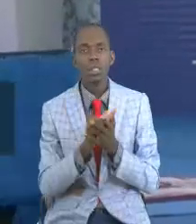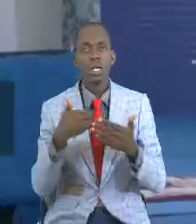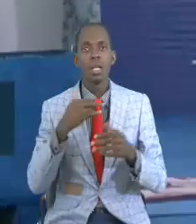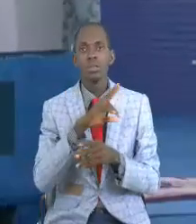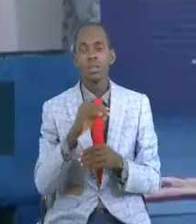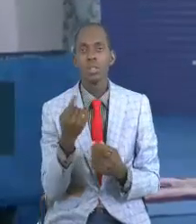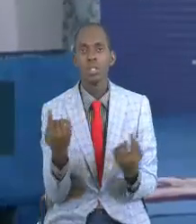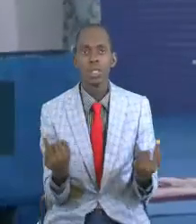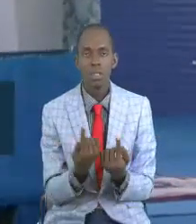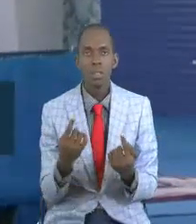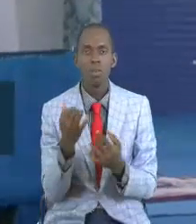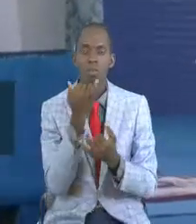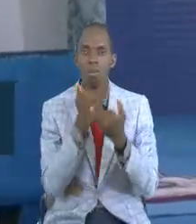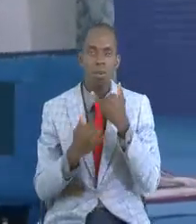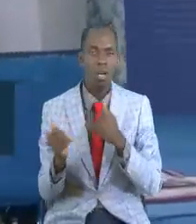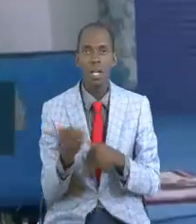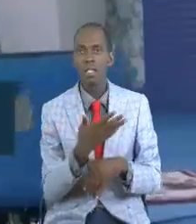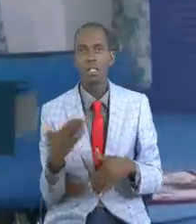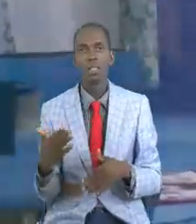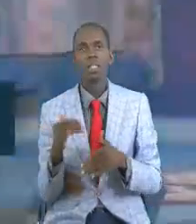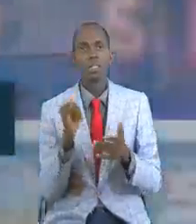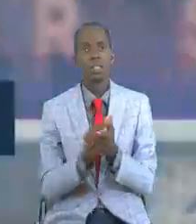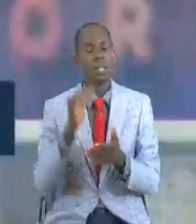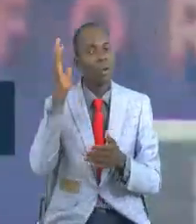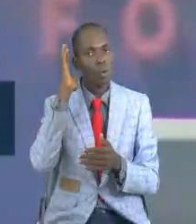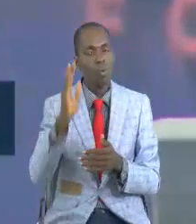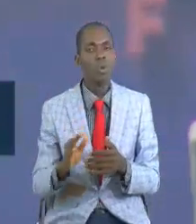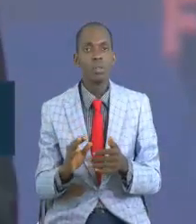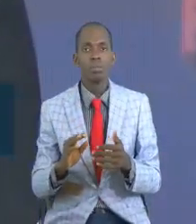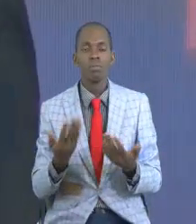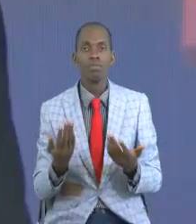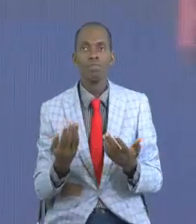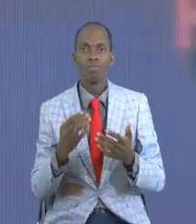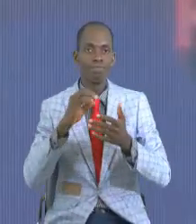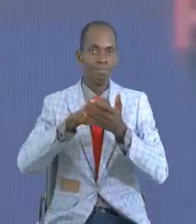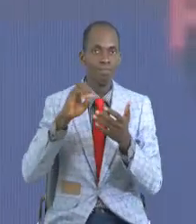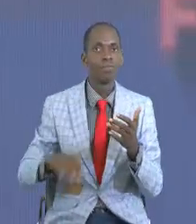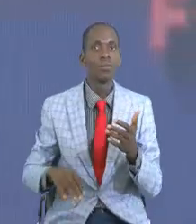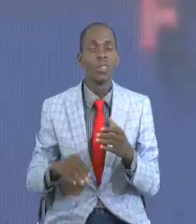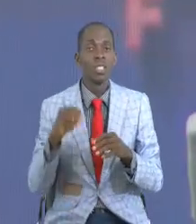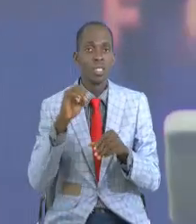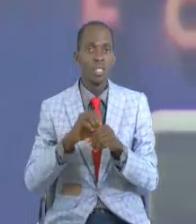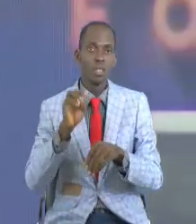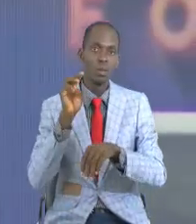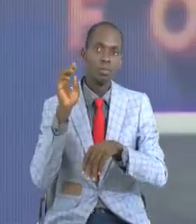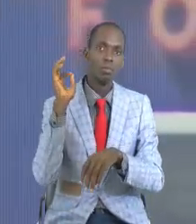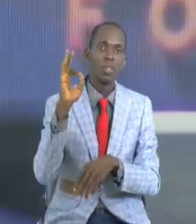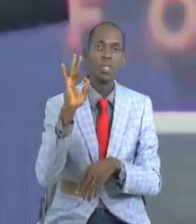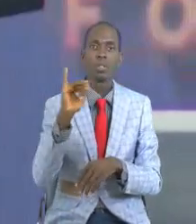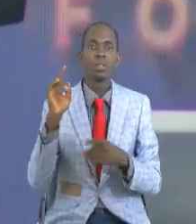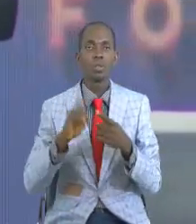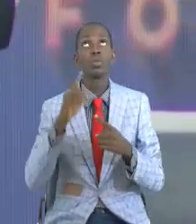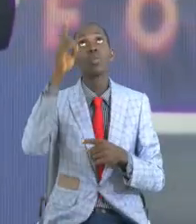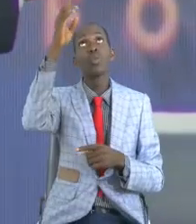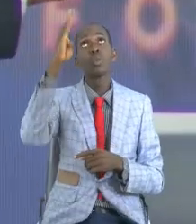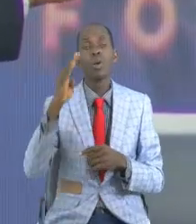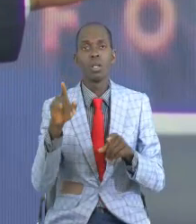or anything that would disqualify him a ministry to god and minister to